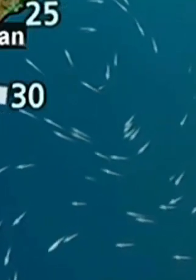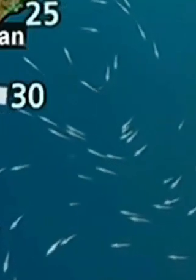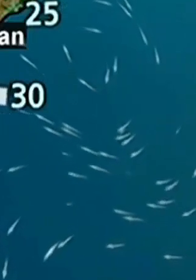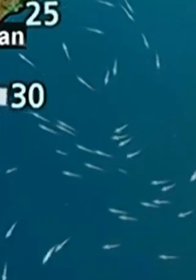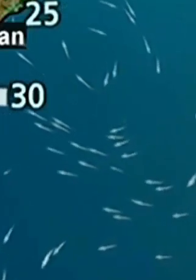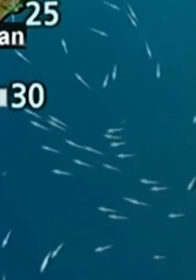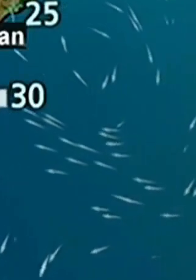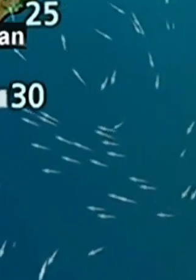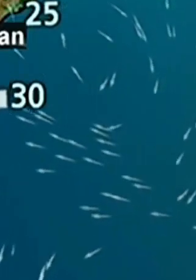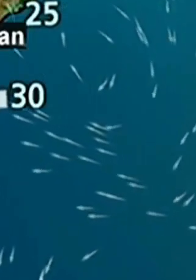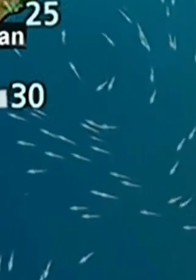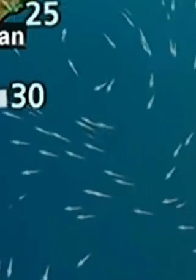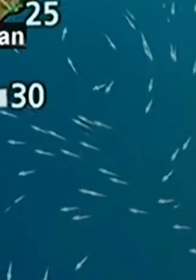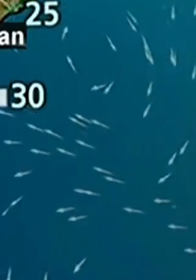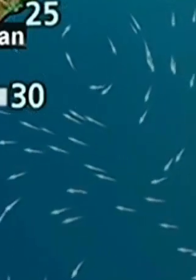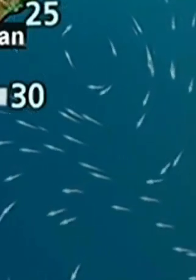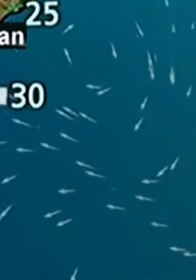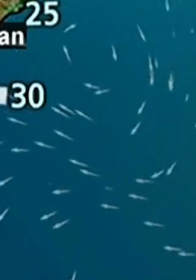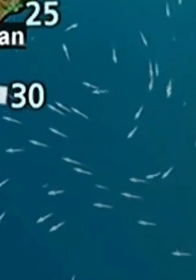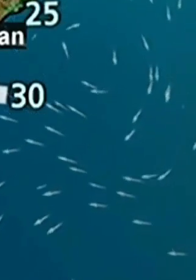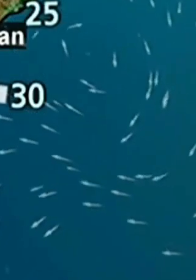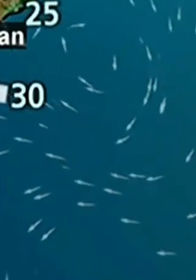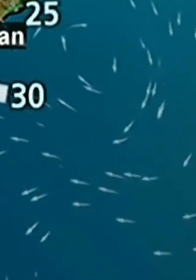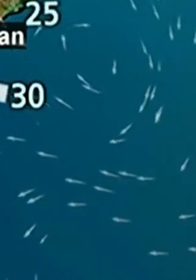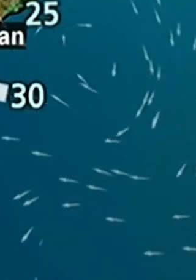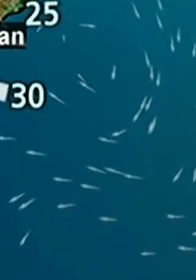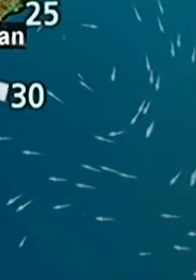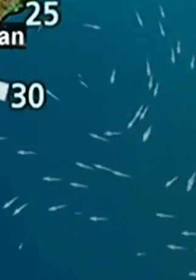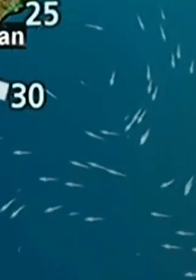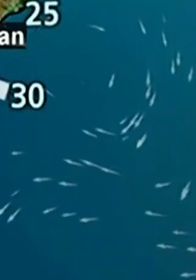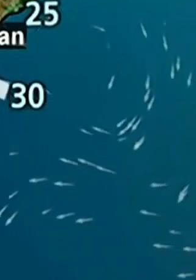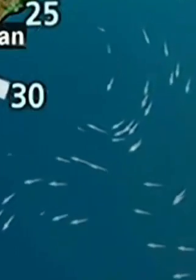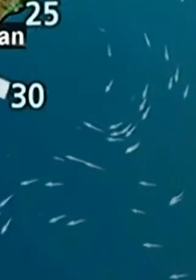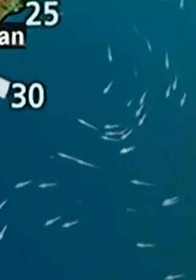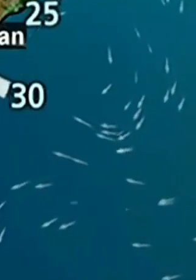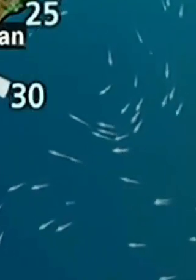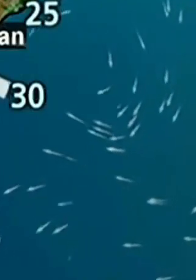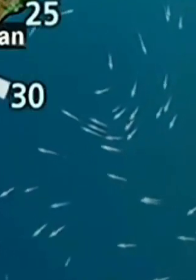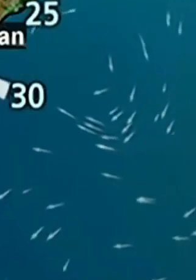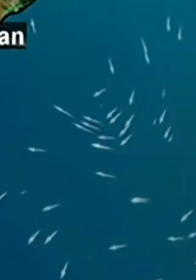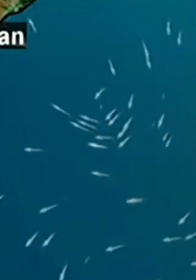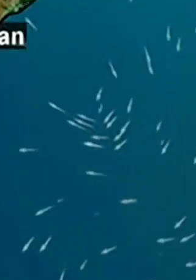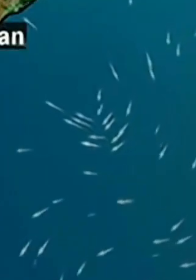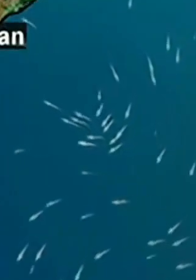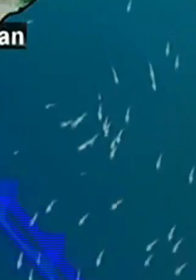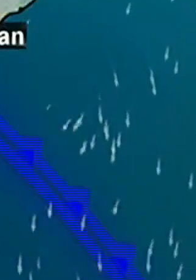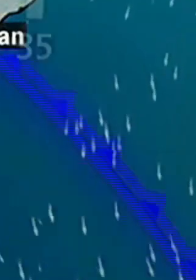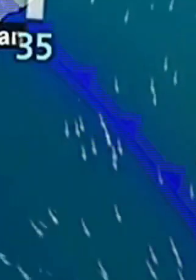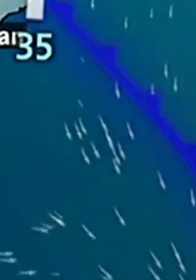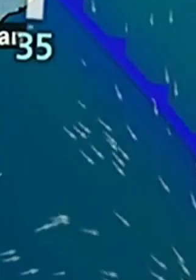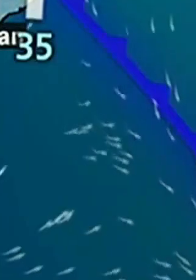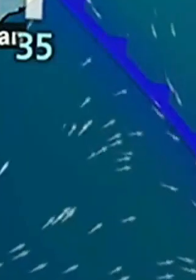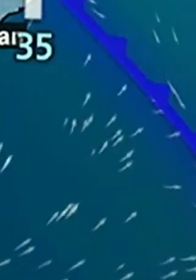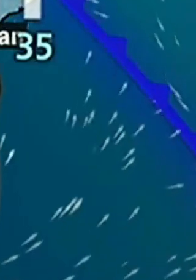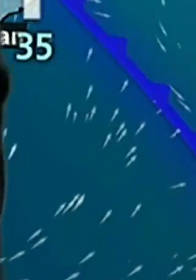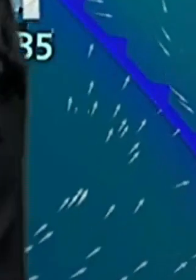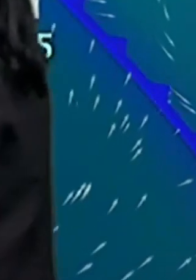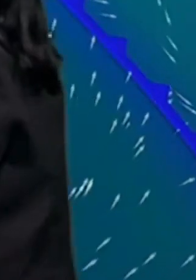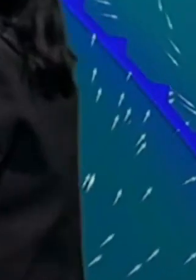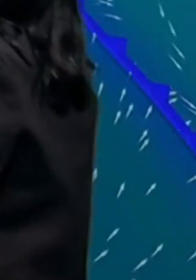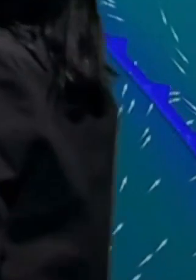80 re lebelela gape karolo a Lebopo go tla nna le lekhubu la moya o tsididi mme naga ka bophara e le moga itekanetse thata mme fa re